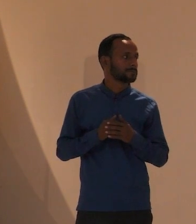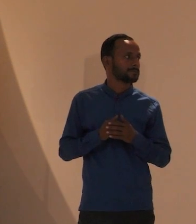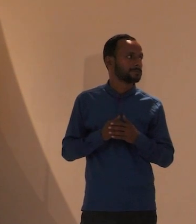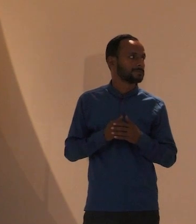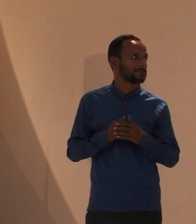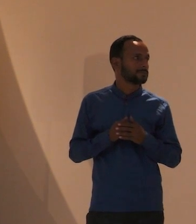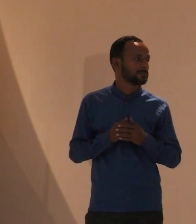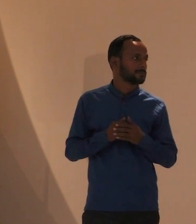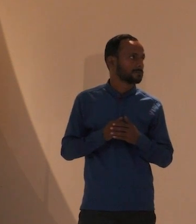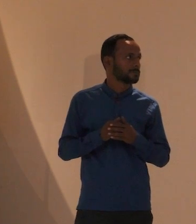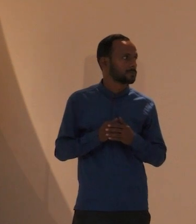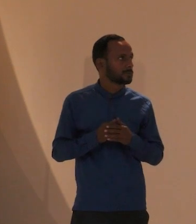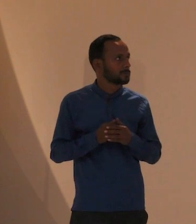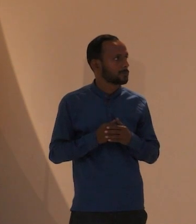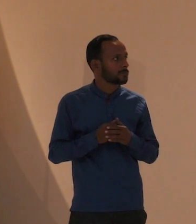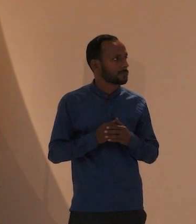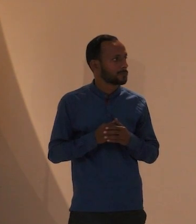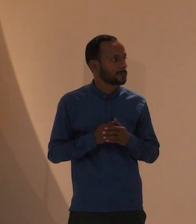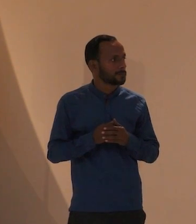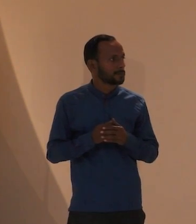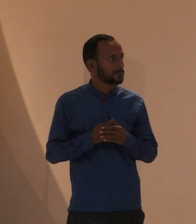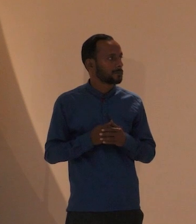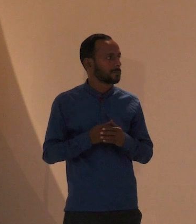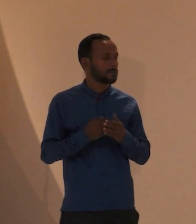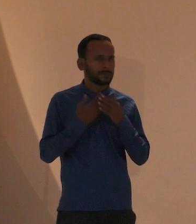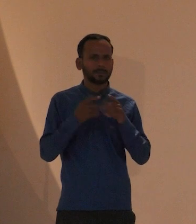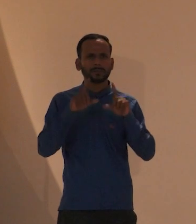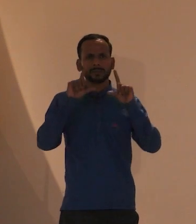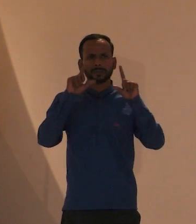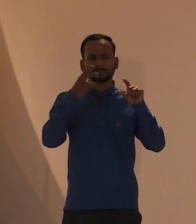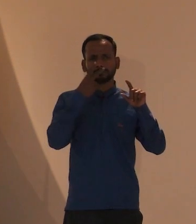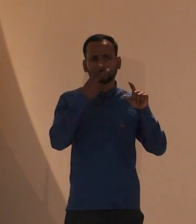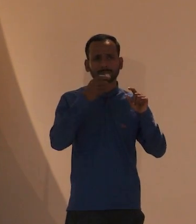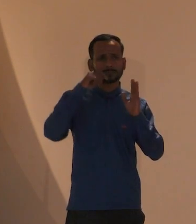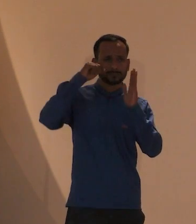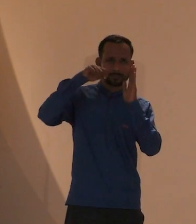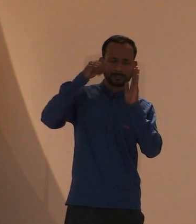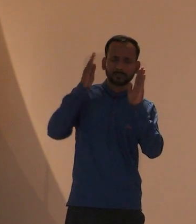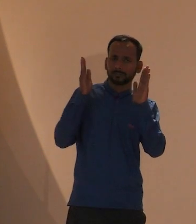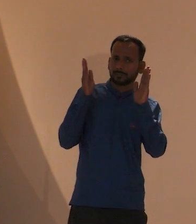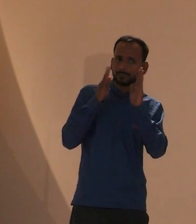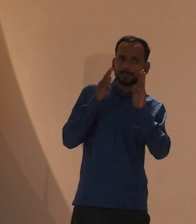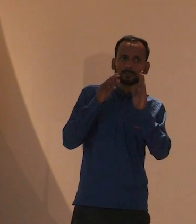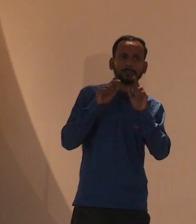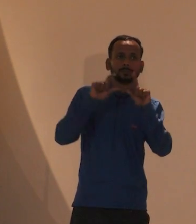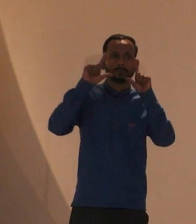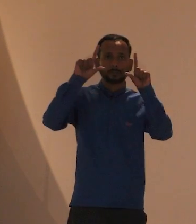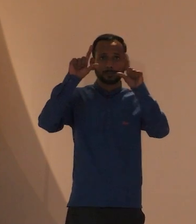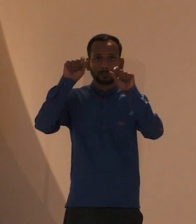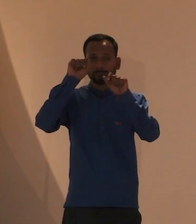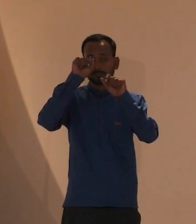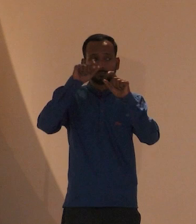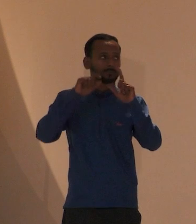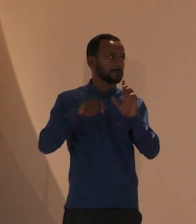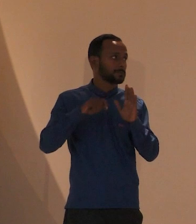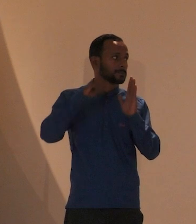I'll need somebody to play this. This is a short promo video of the museum, but here the idea was not to promote,